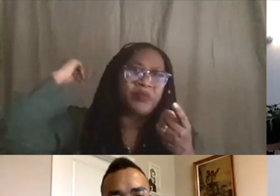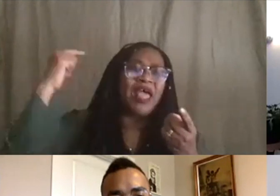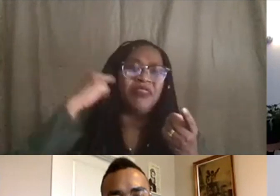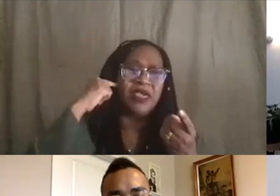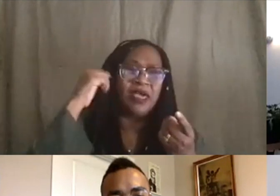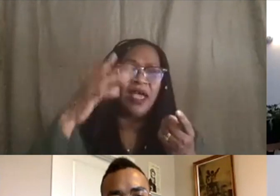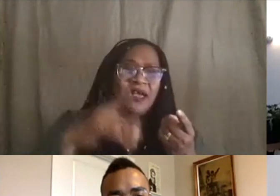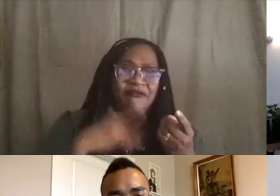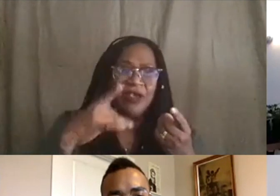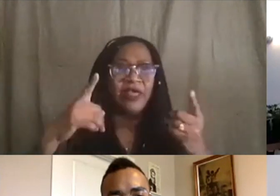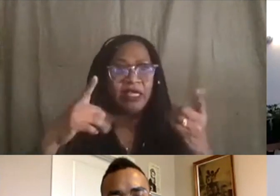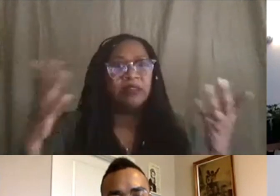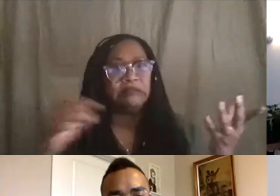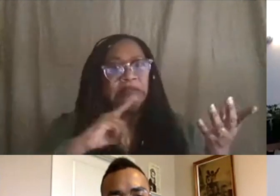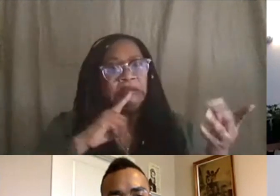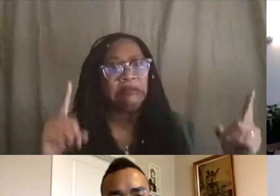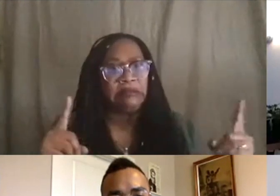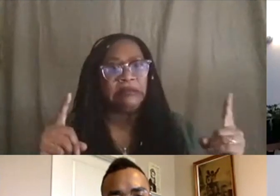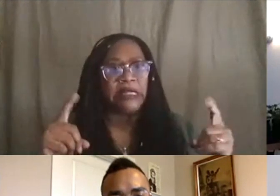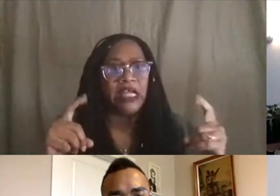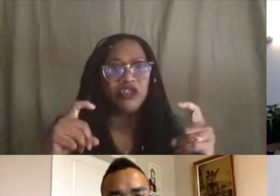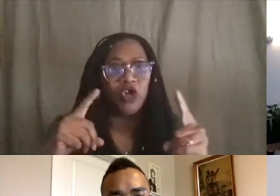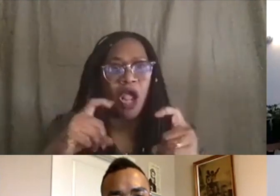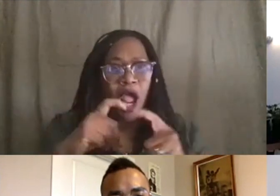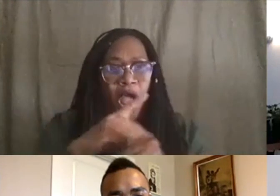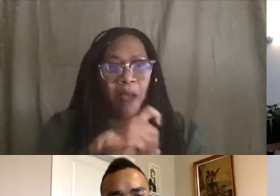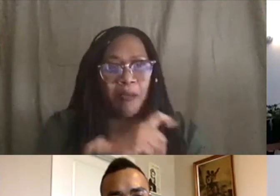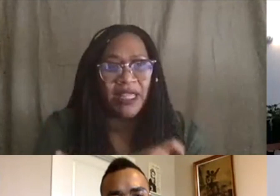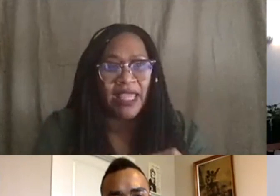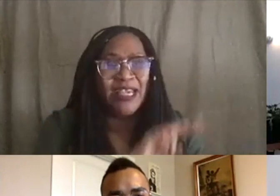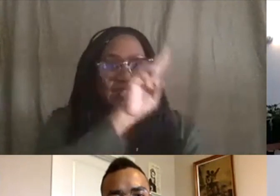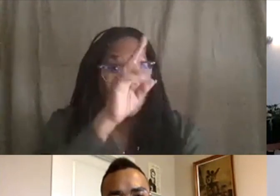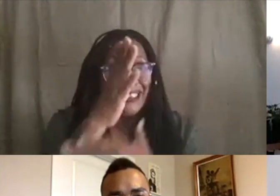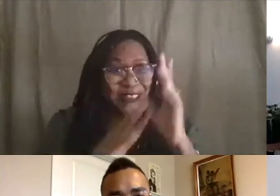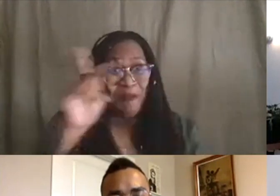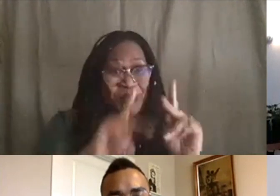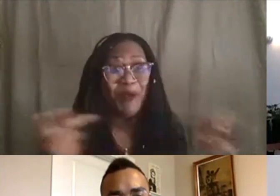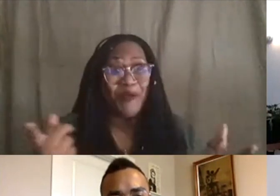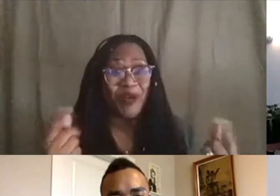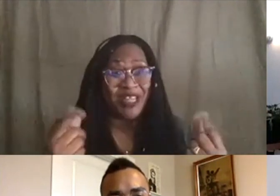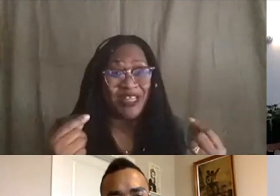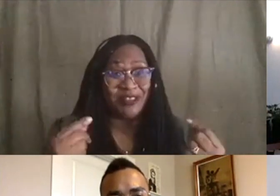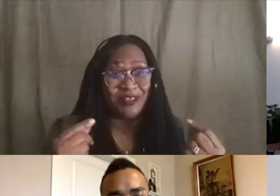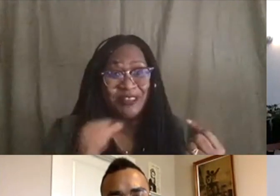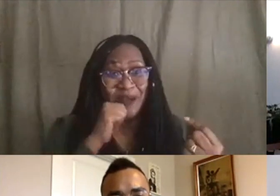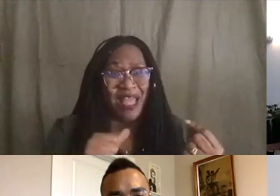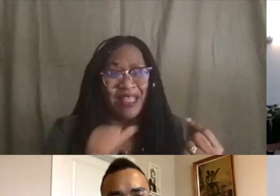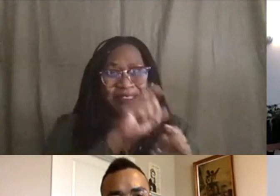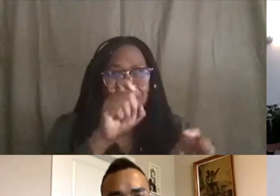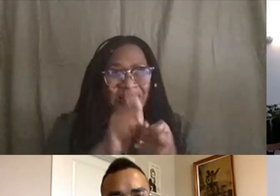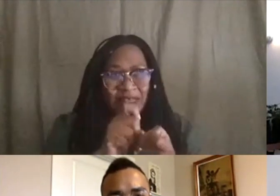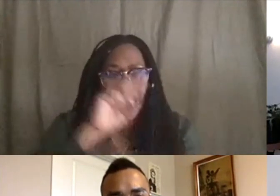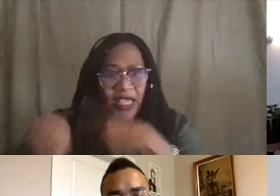it gets complicated in a way in terms of some people are using those images, right? I'm not talking about aestheticized versions,